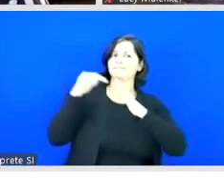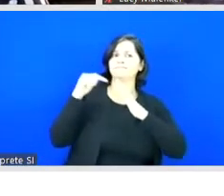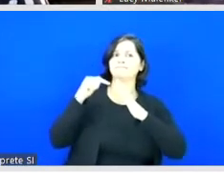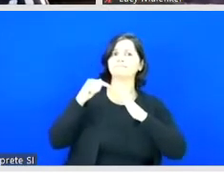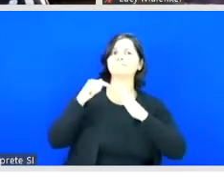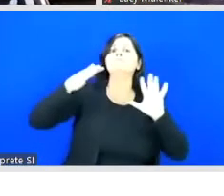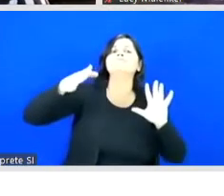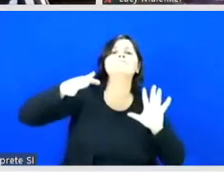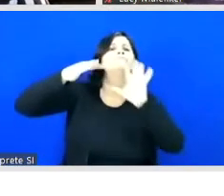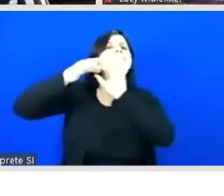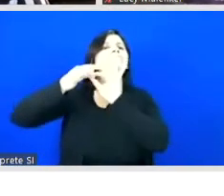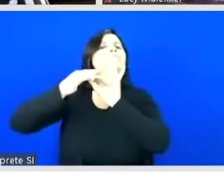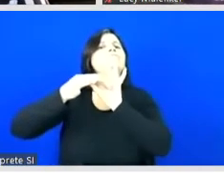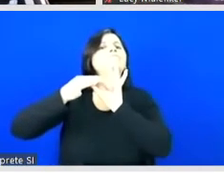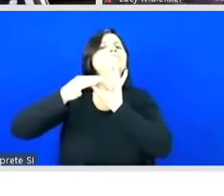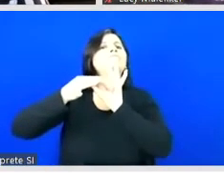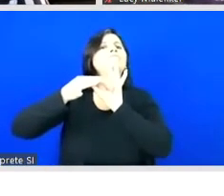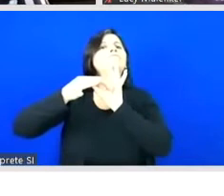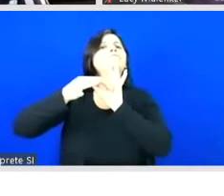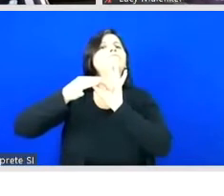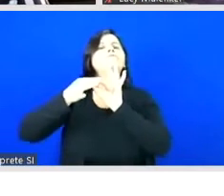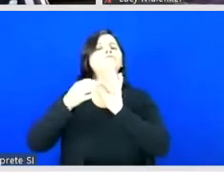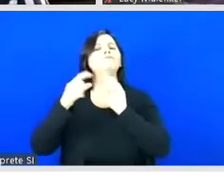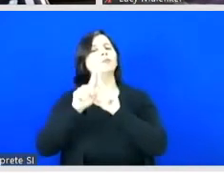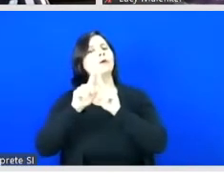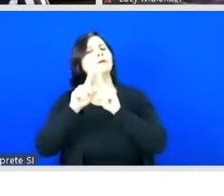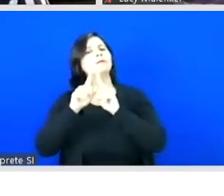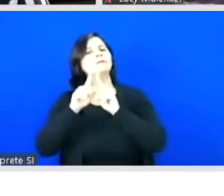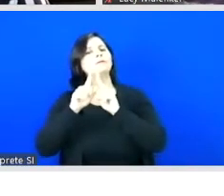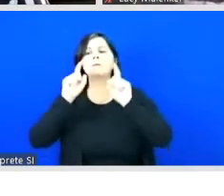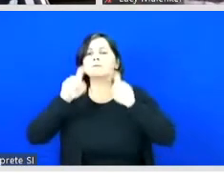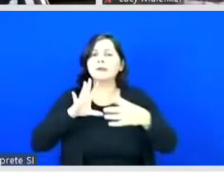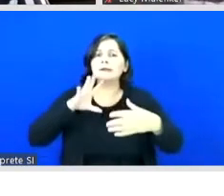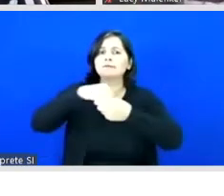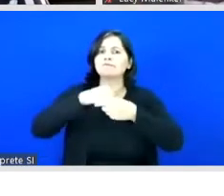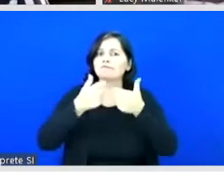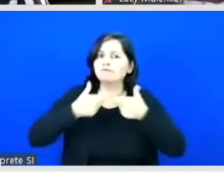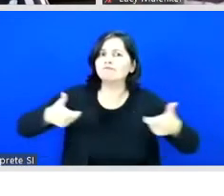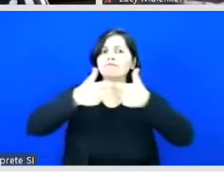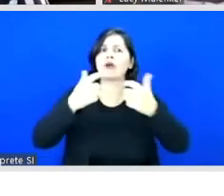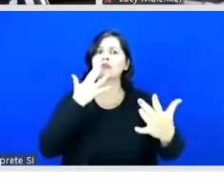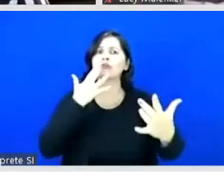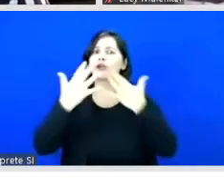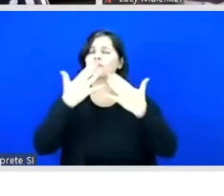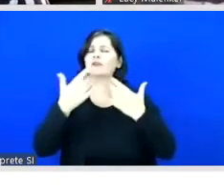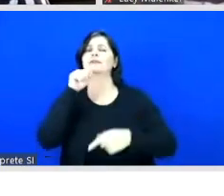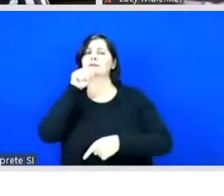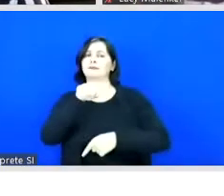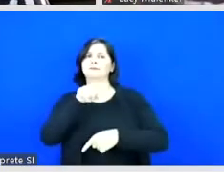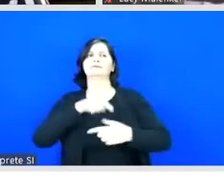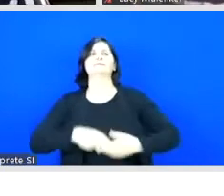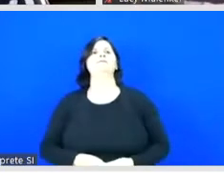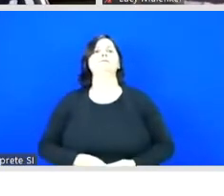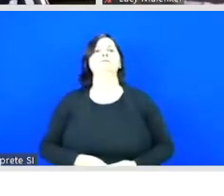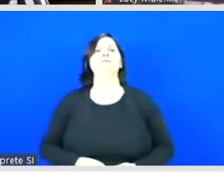allocate substantial resources towards improving the environment and ensuring that we have regulations, protocols,